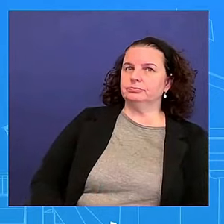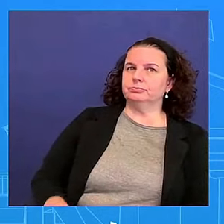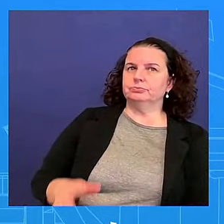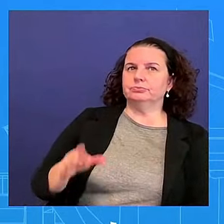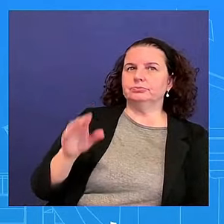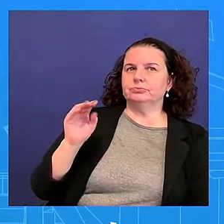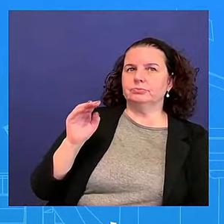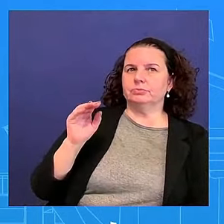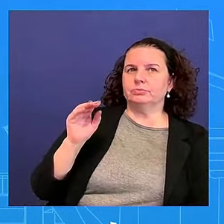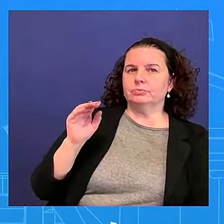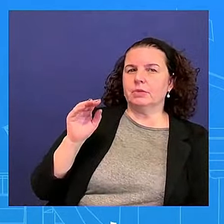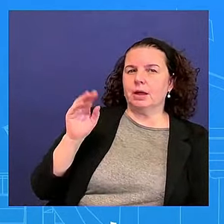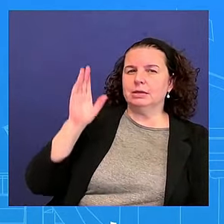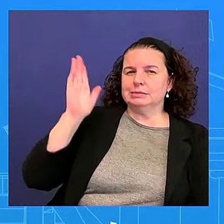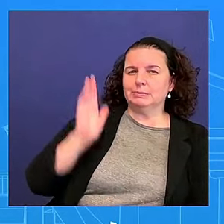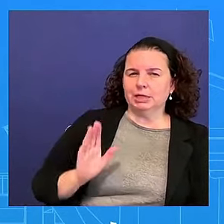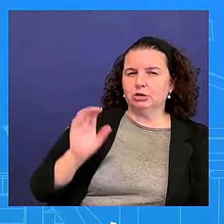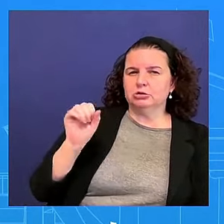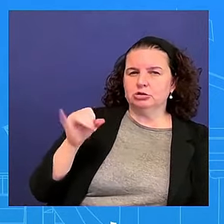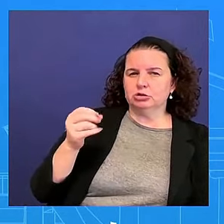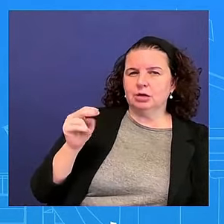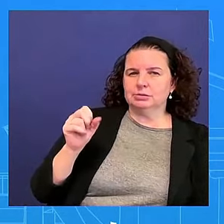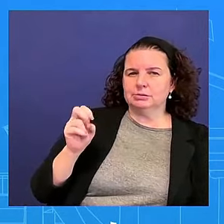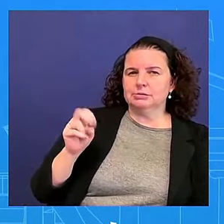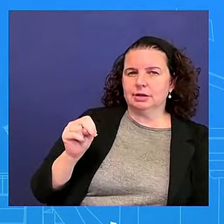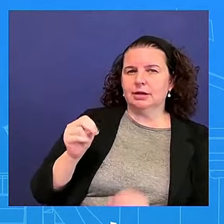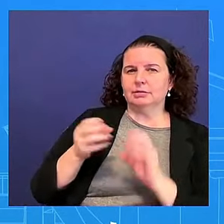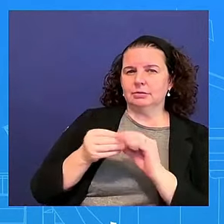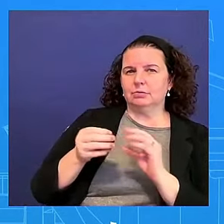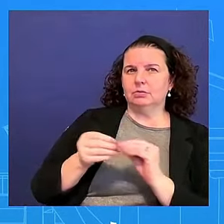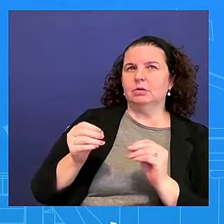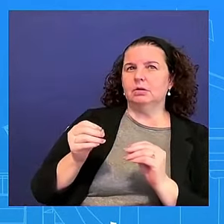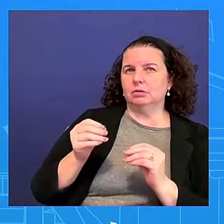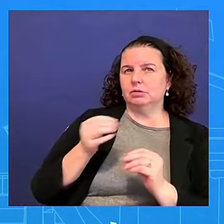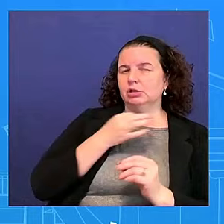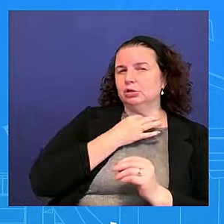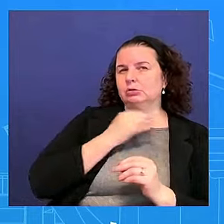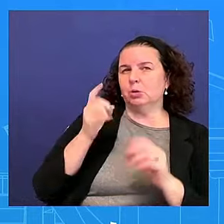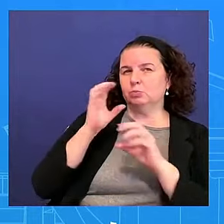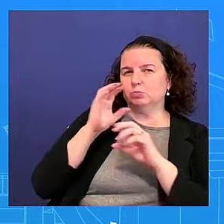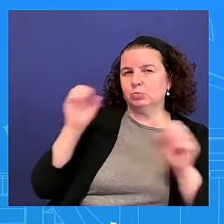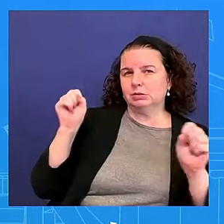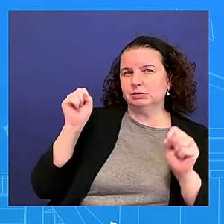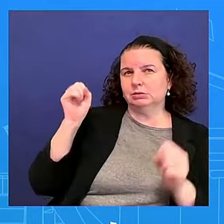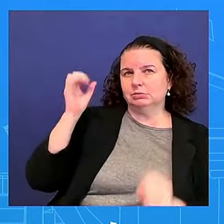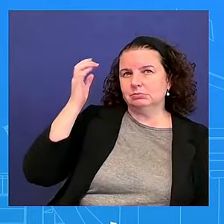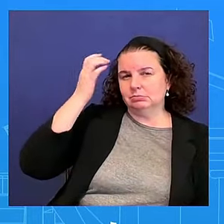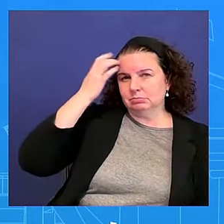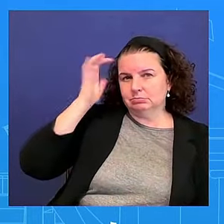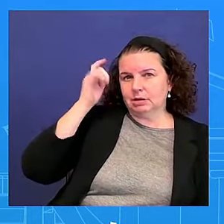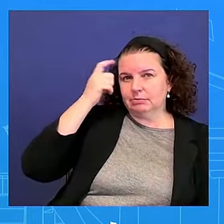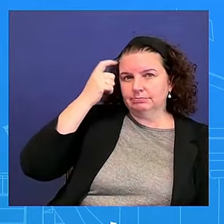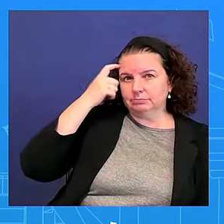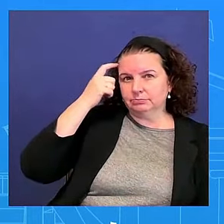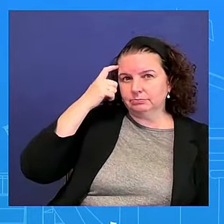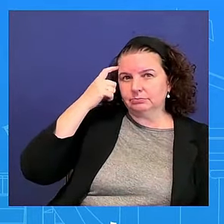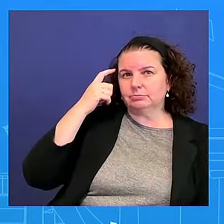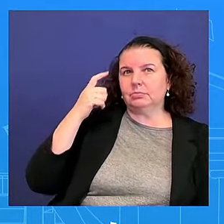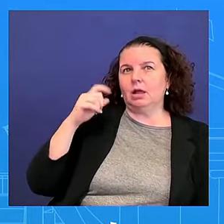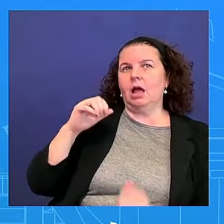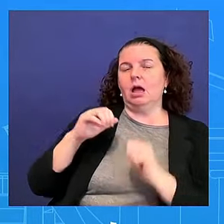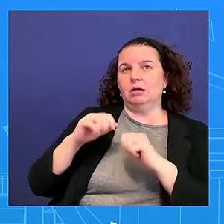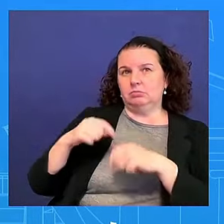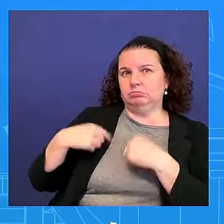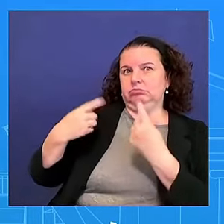for years. How do you respond to that? And has the White House misled America? So I'll say this. Americans out there, folks who are